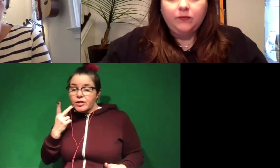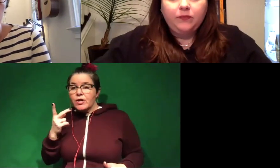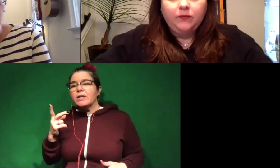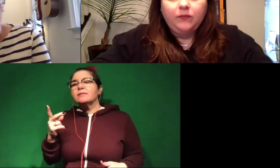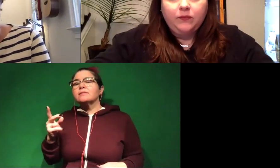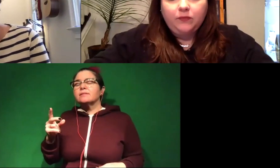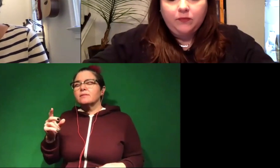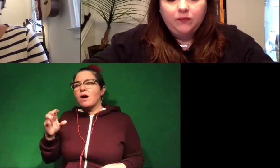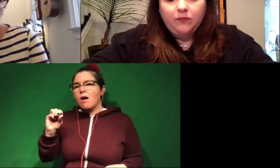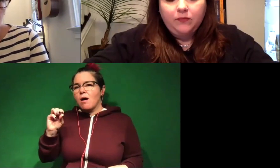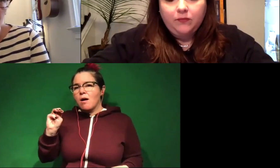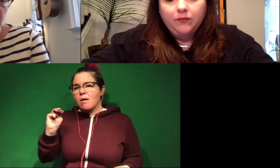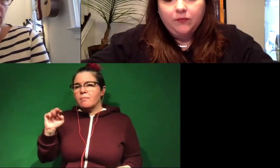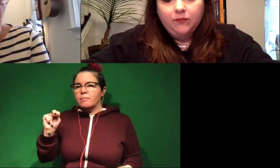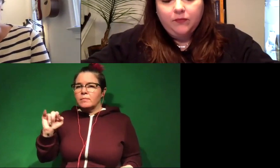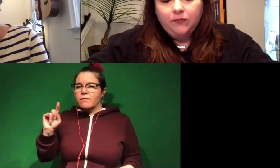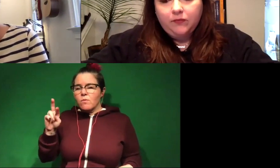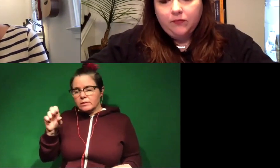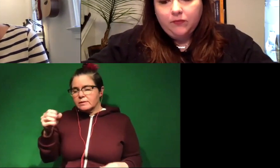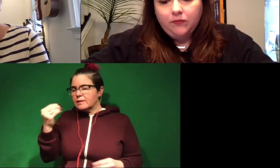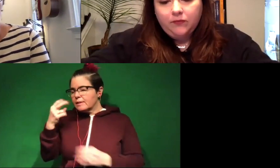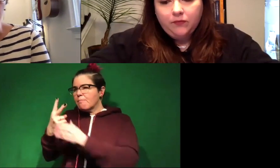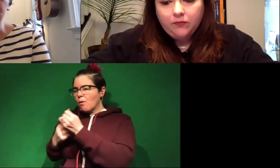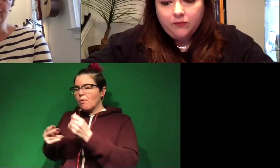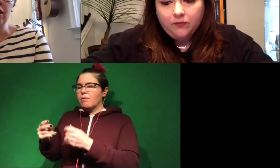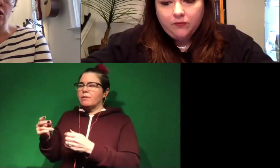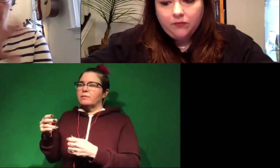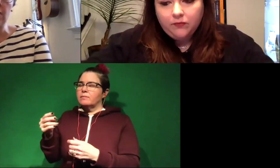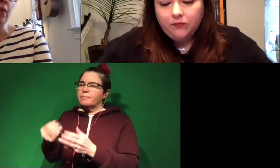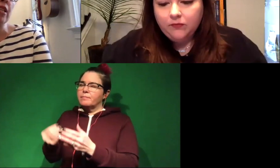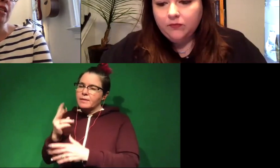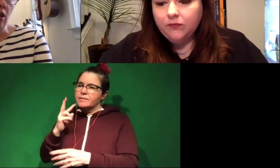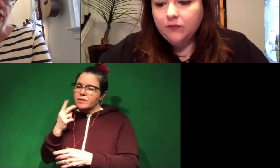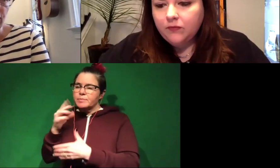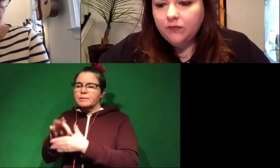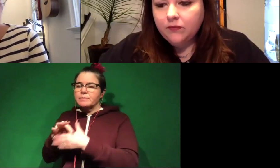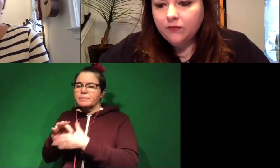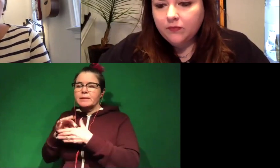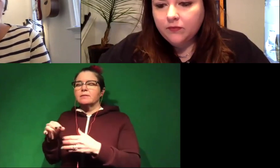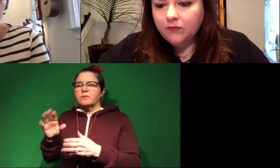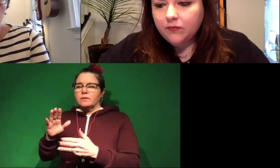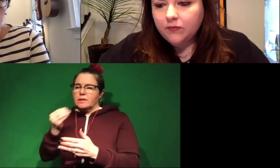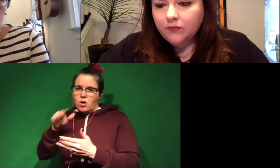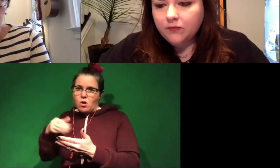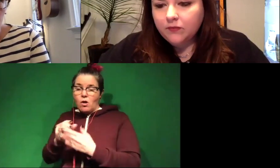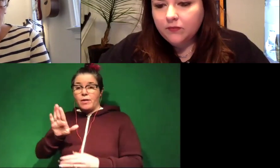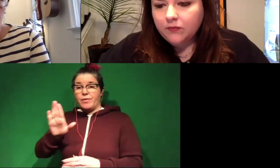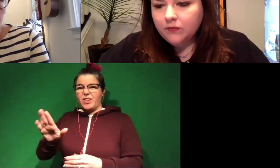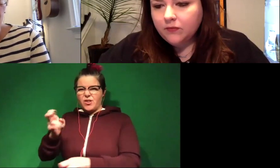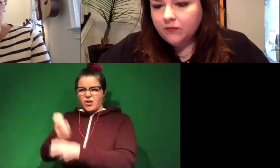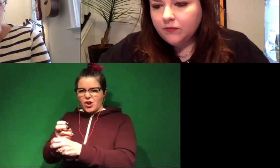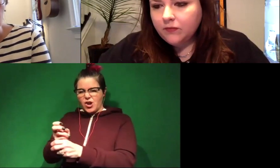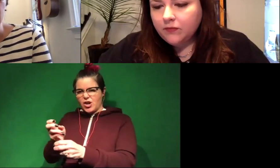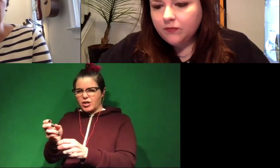people who eat a lot of plants, a lot of vegetables, and a lot of meat, eat basically all foods. They're harder to tell the